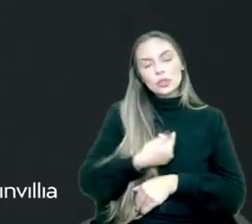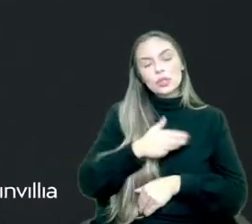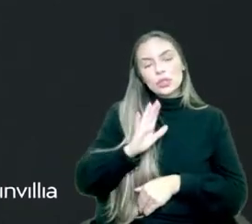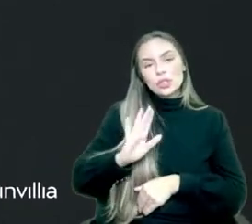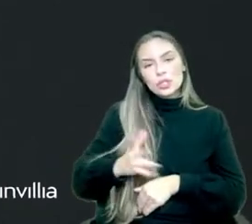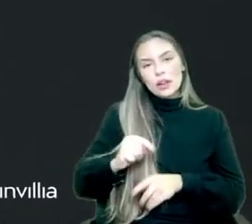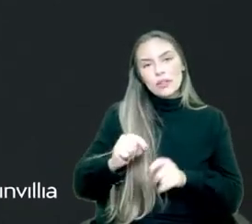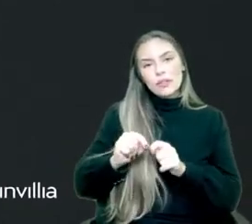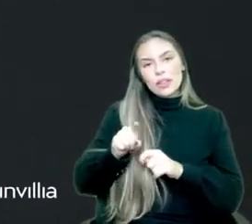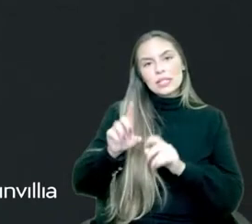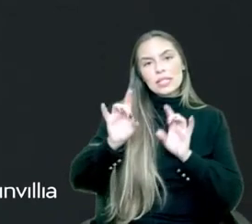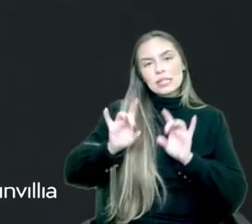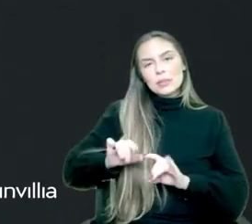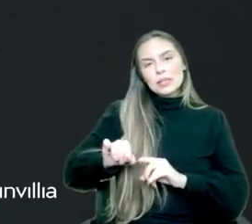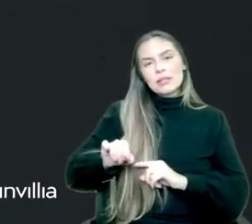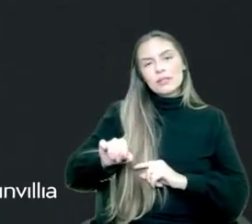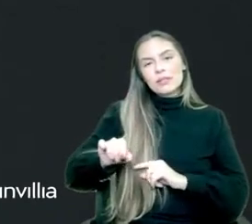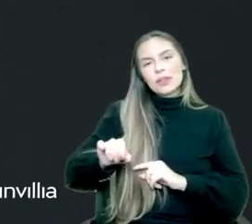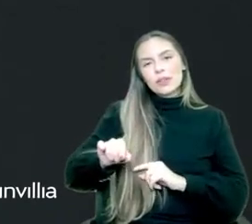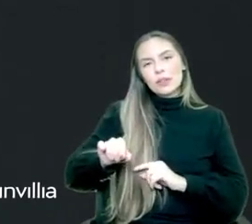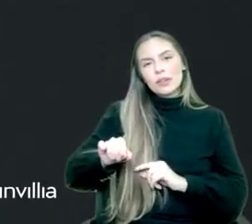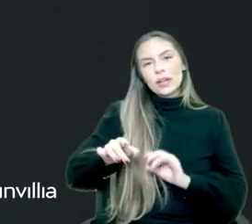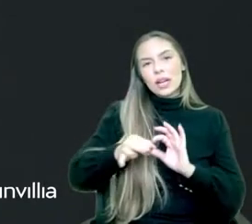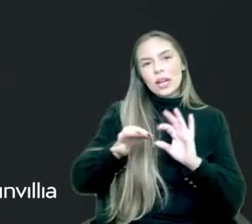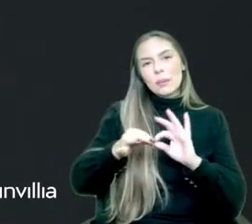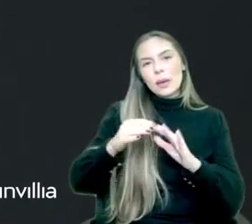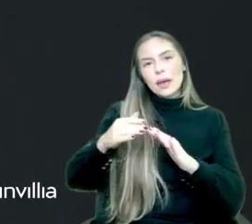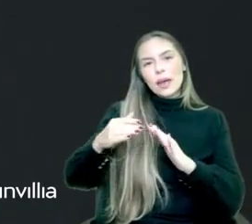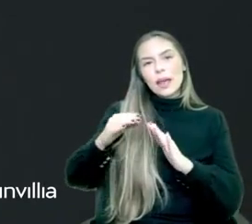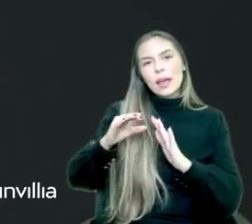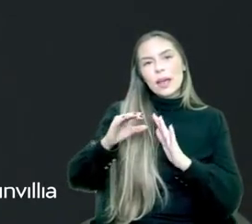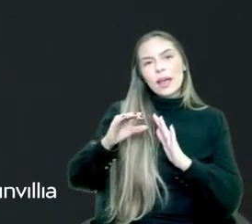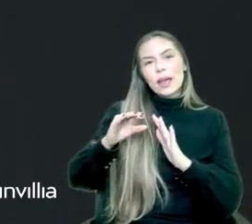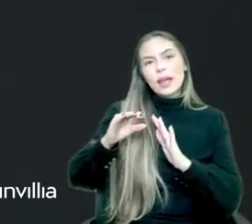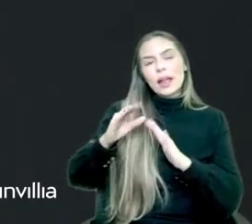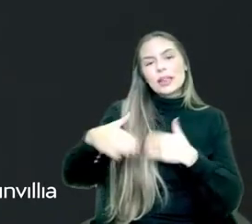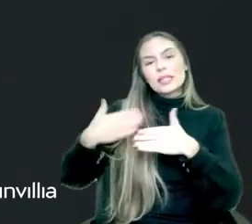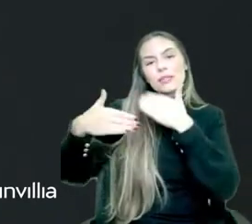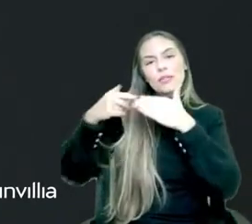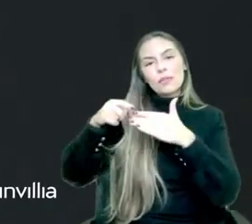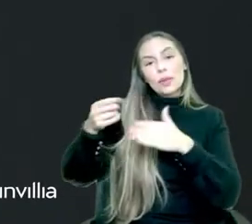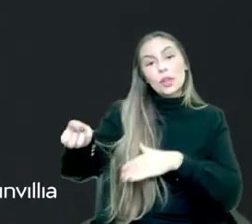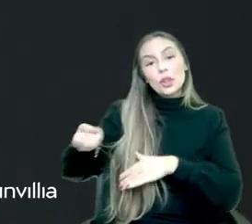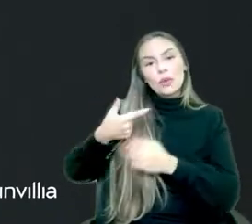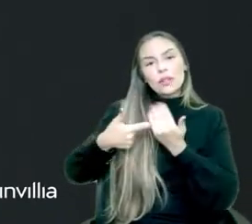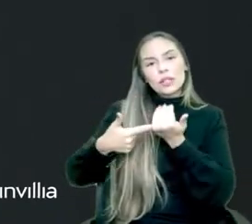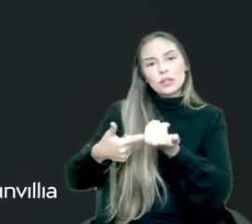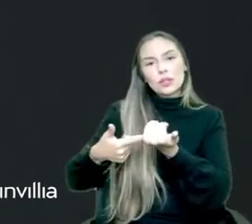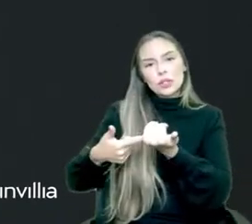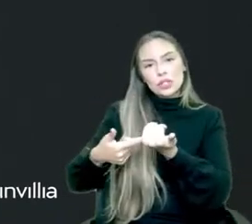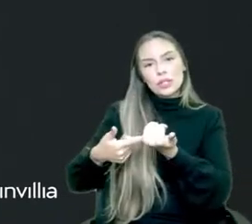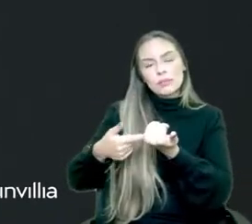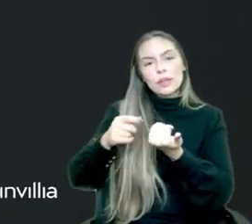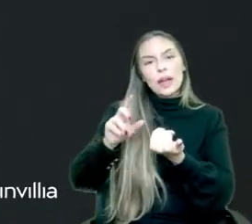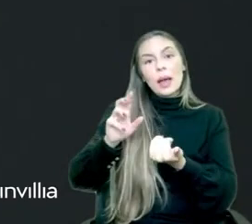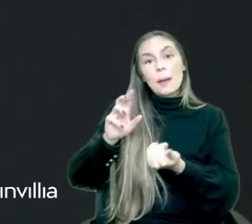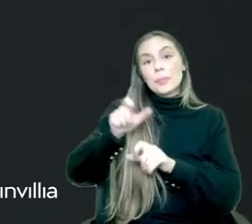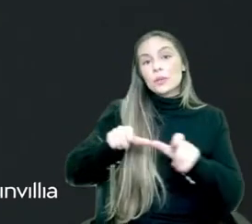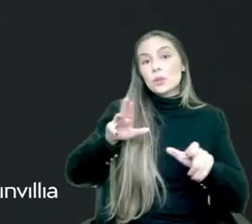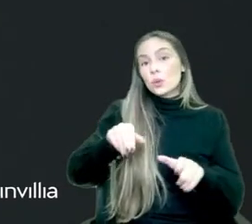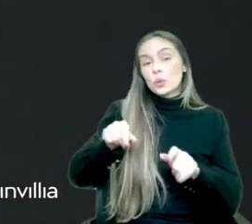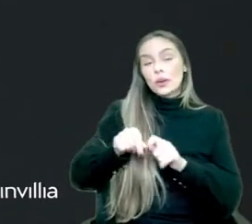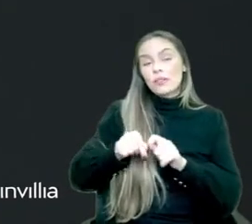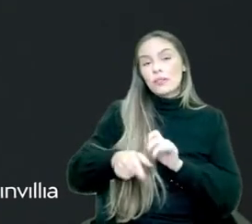specifically. We released it to the developer community because it's new technology, right? I mean, nobody has ever taken this type of